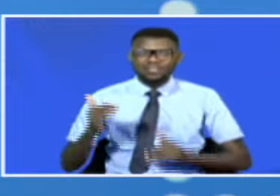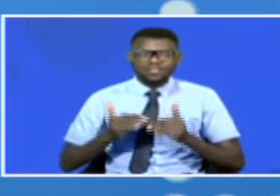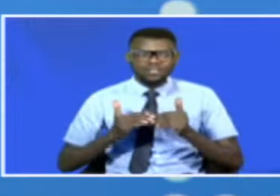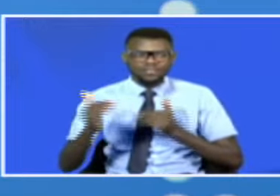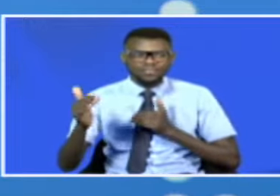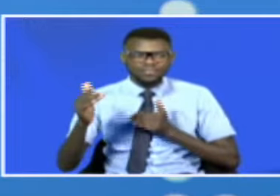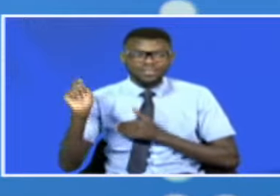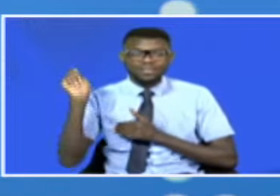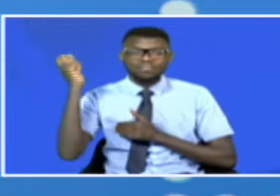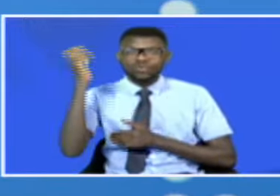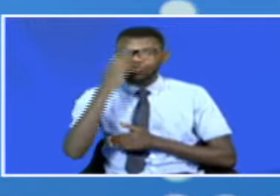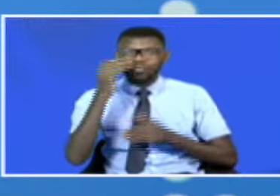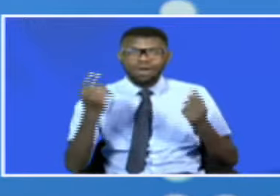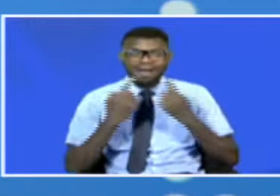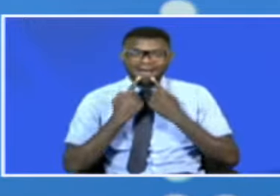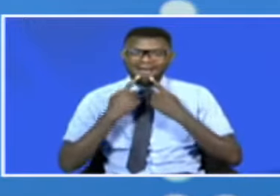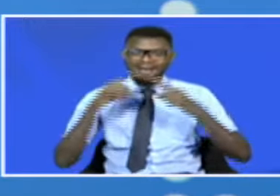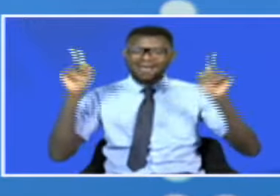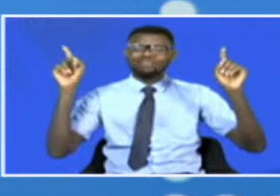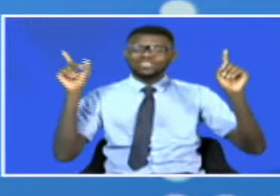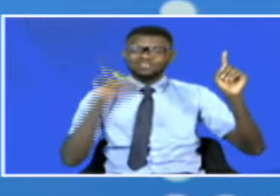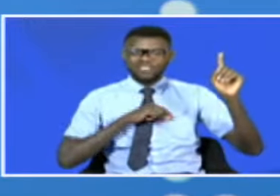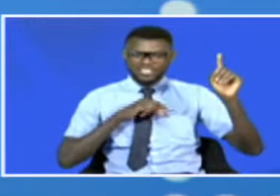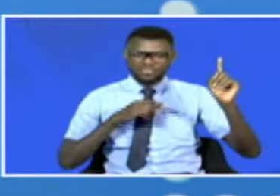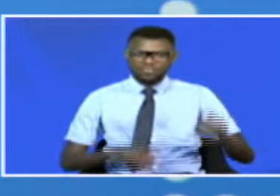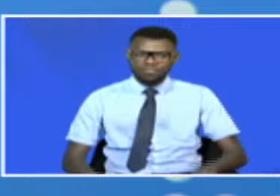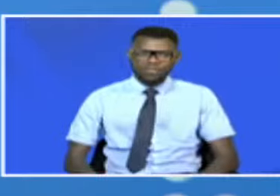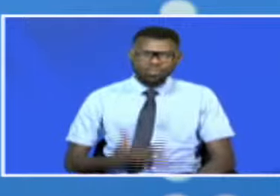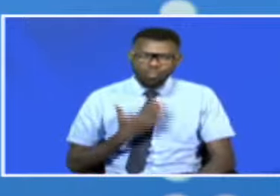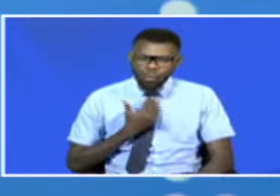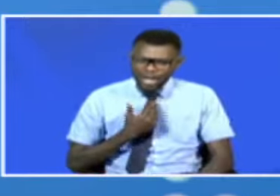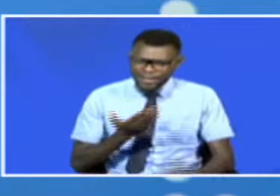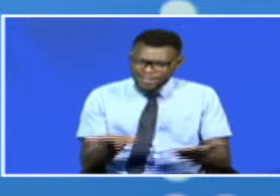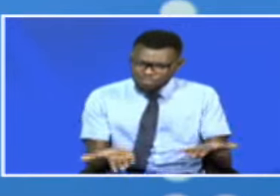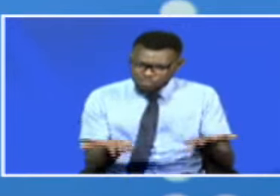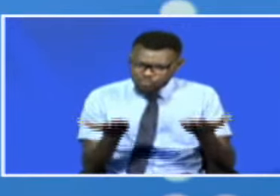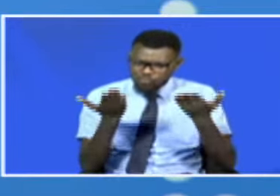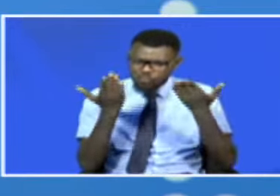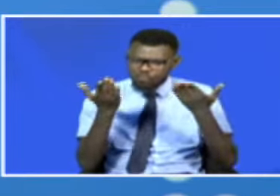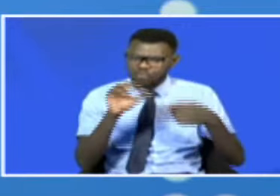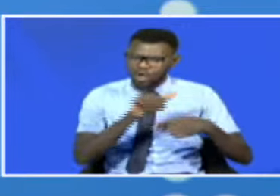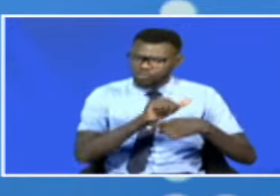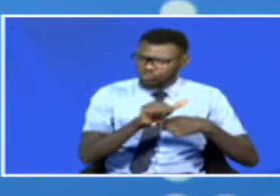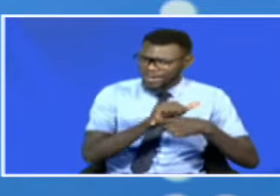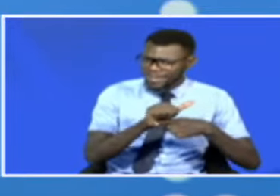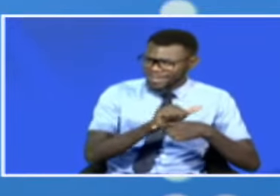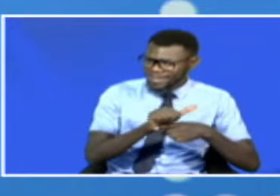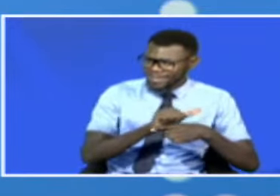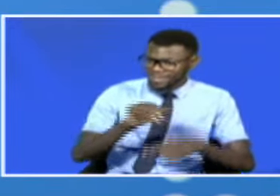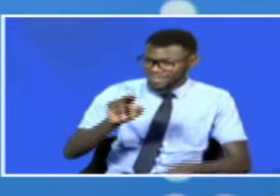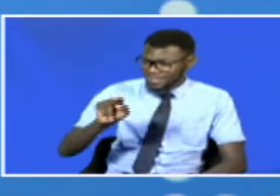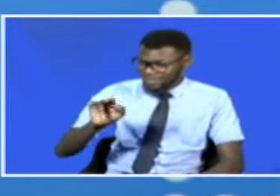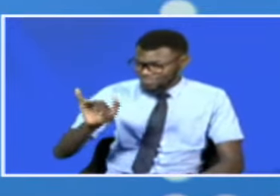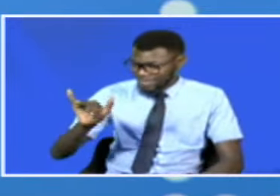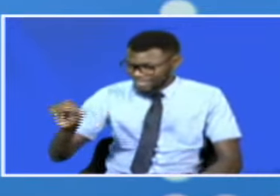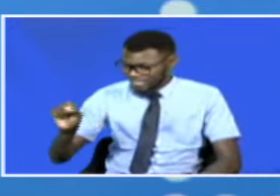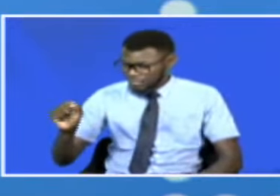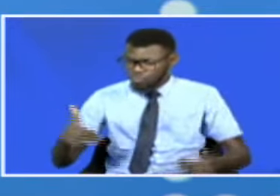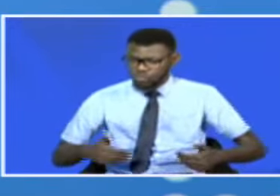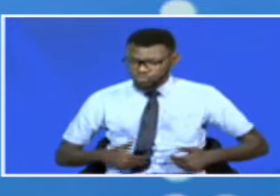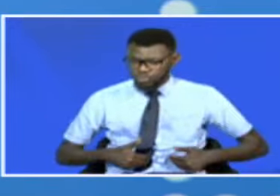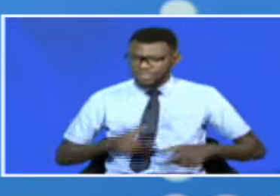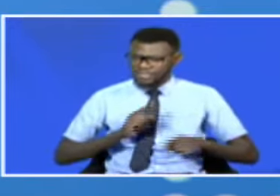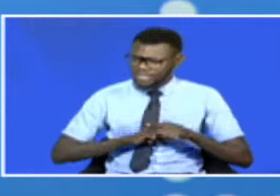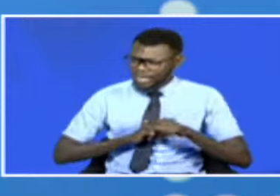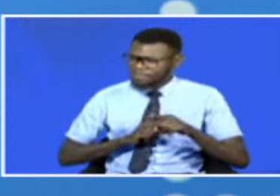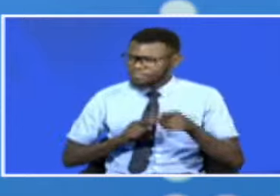William Ruto has announced an enhancement on the paramilitary training for the NYS recruits who will now receive